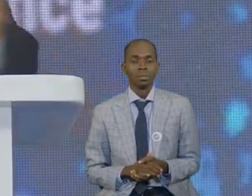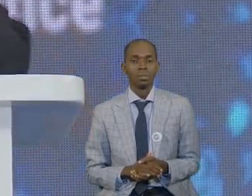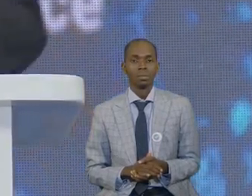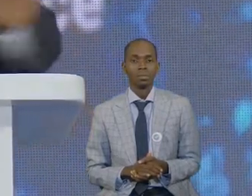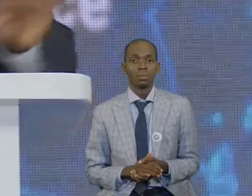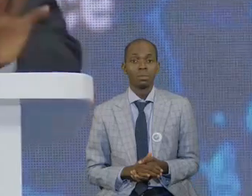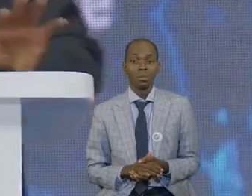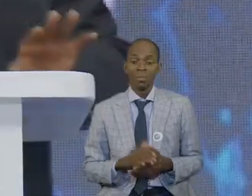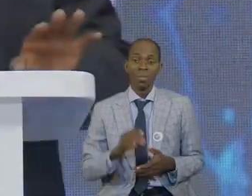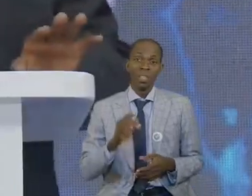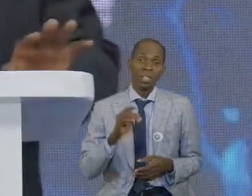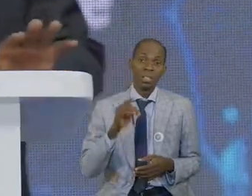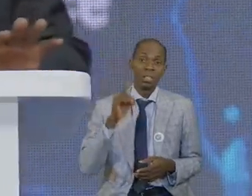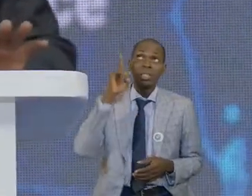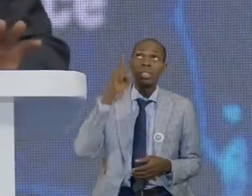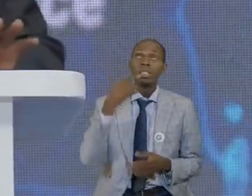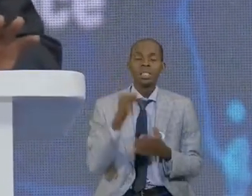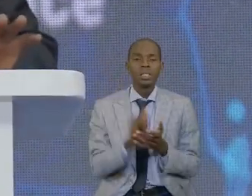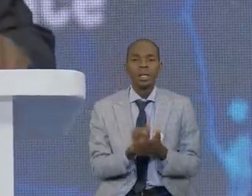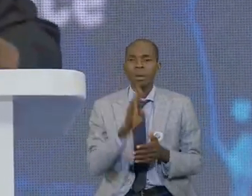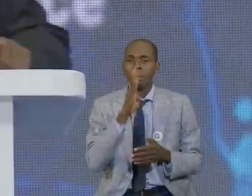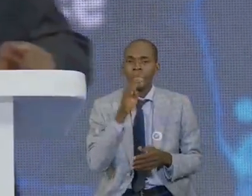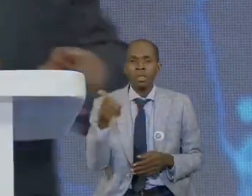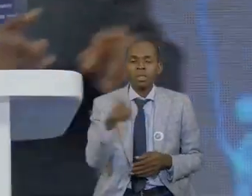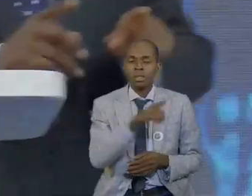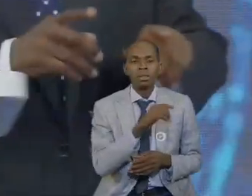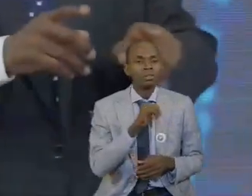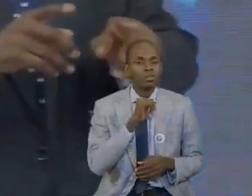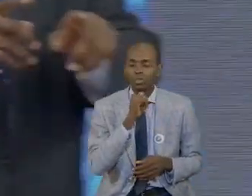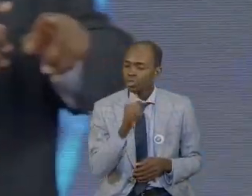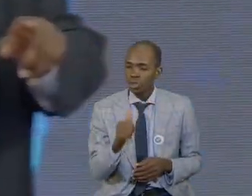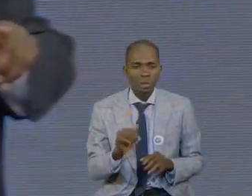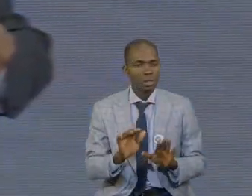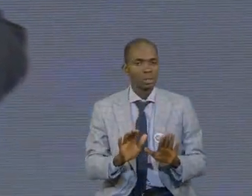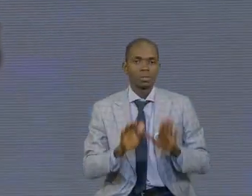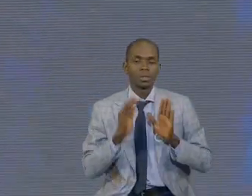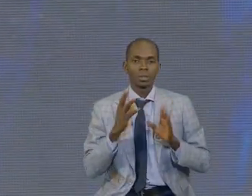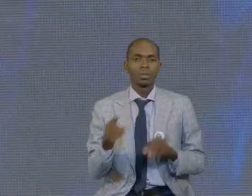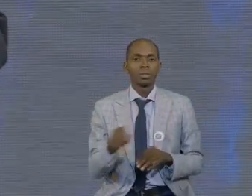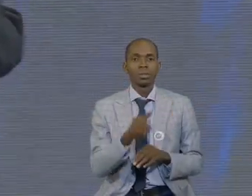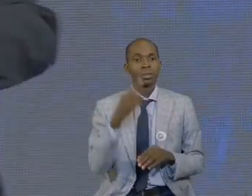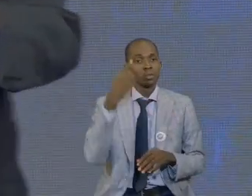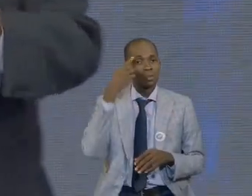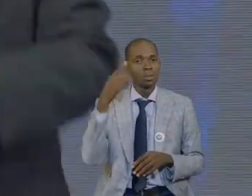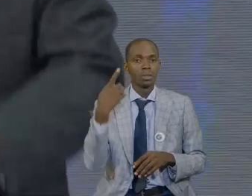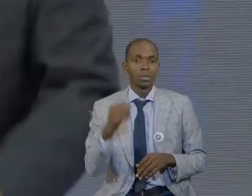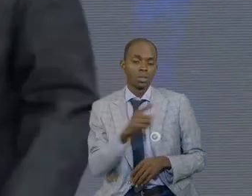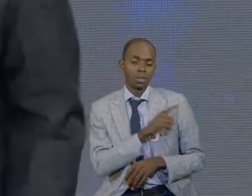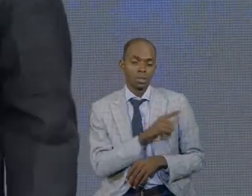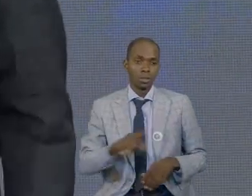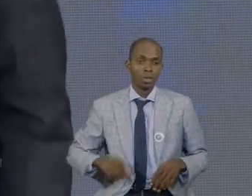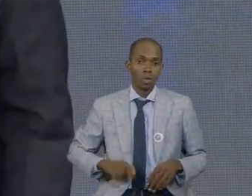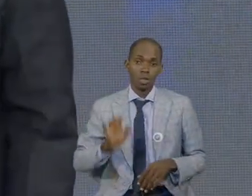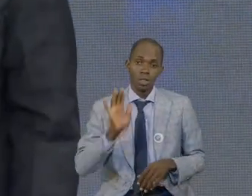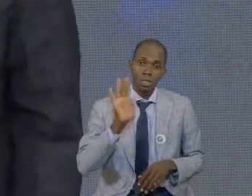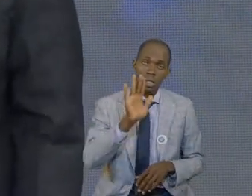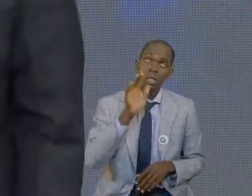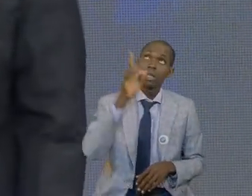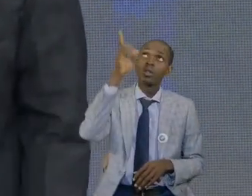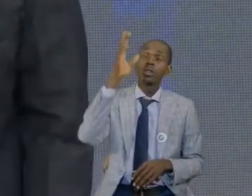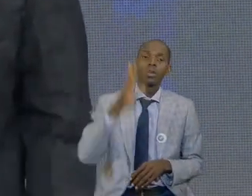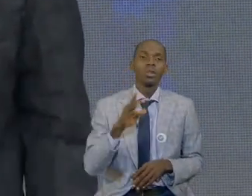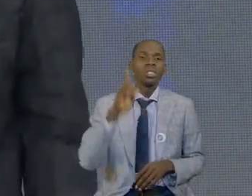It says, be not afraid of them, for the Lord thy God, he it is that